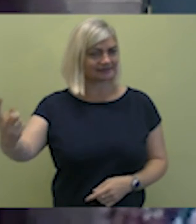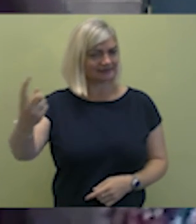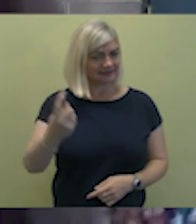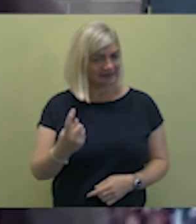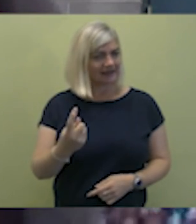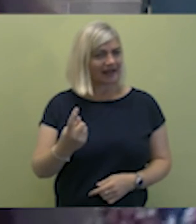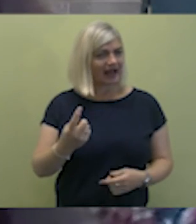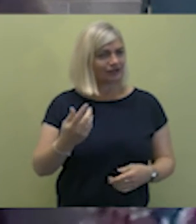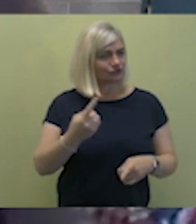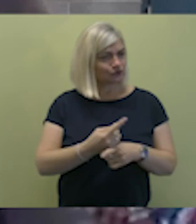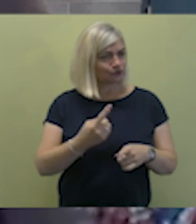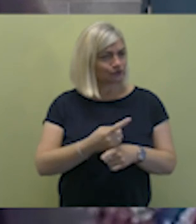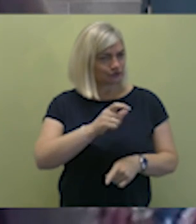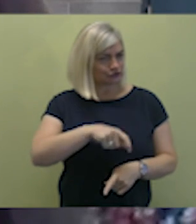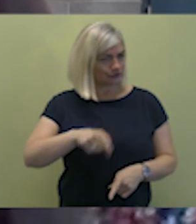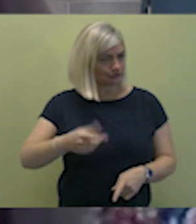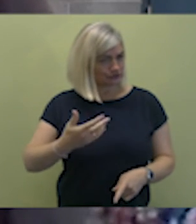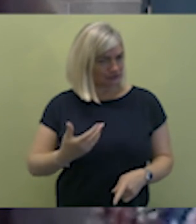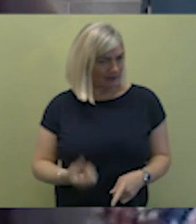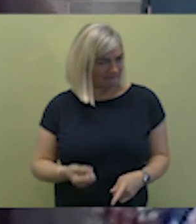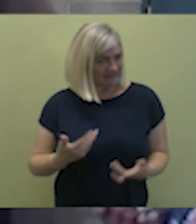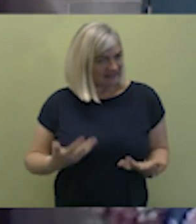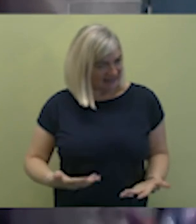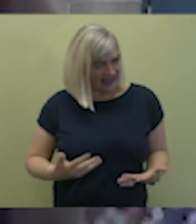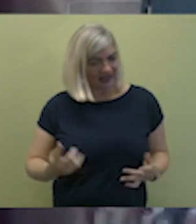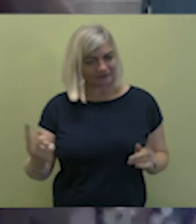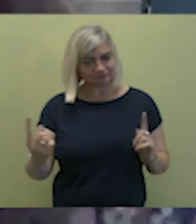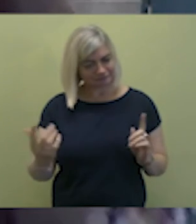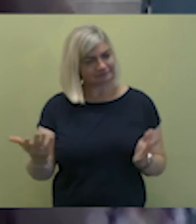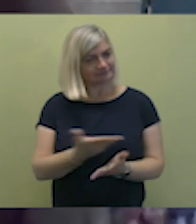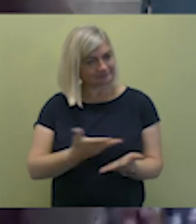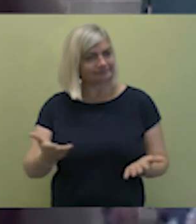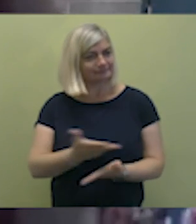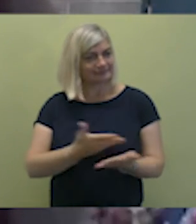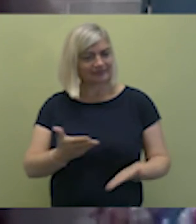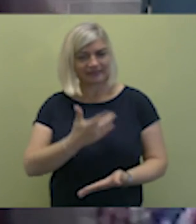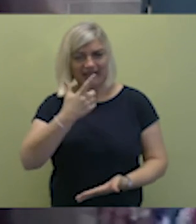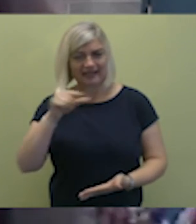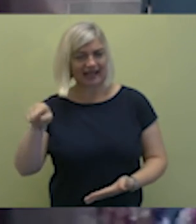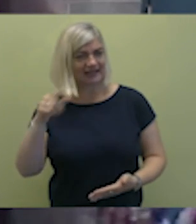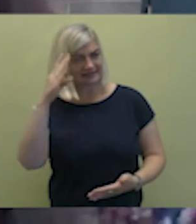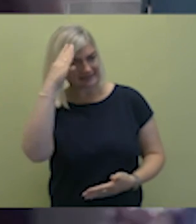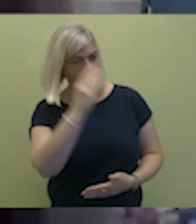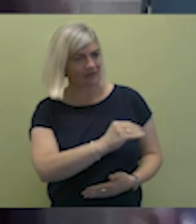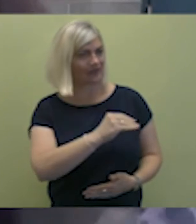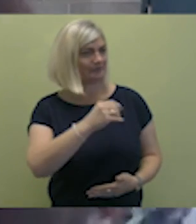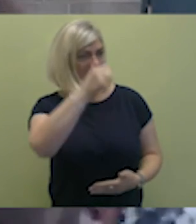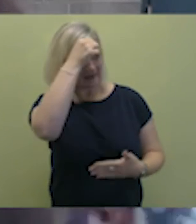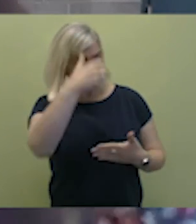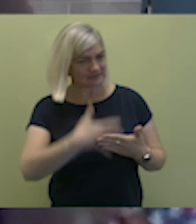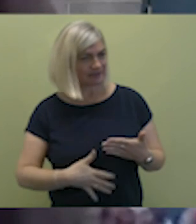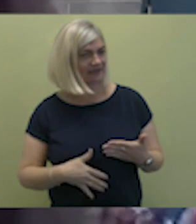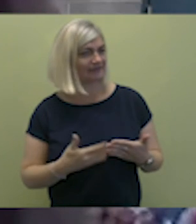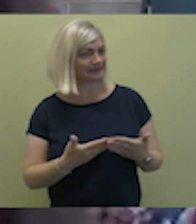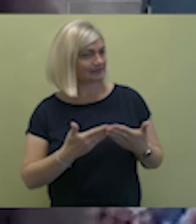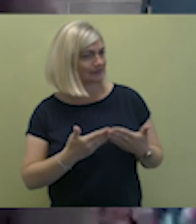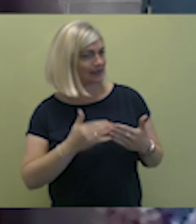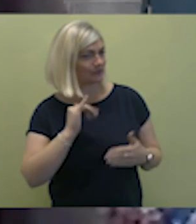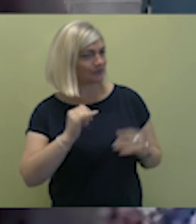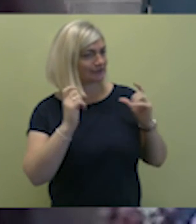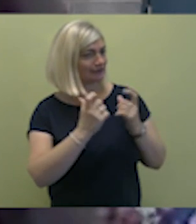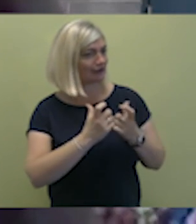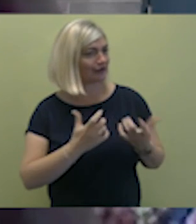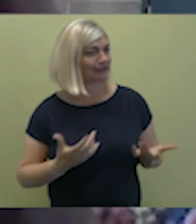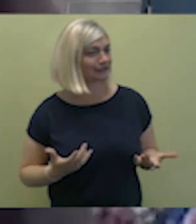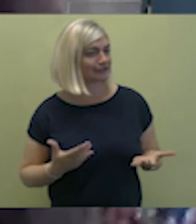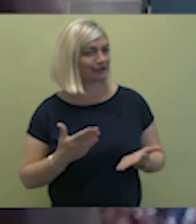actually talk to current students and kind of tell people about what they've learned from their experience from studying at Walsall College, and as you